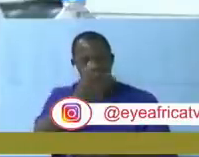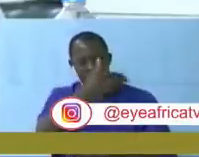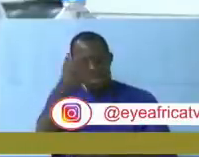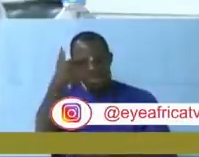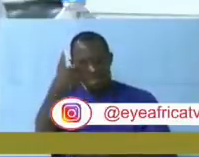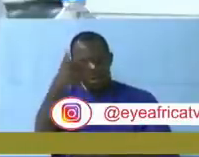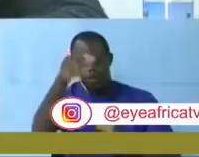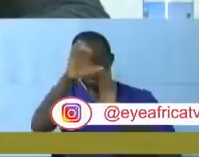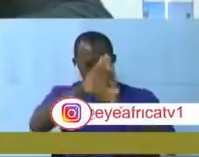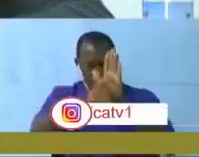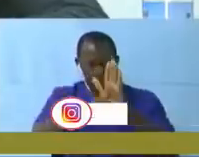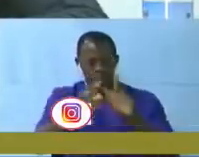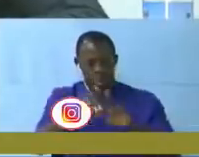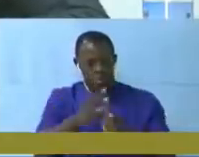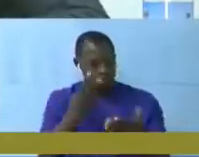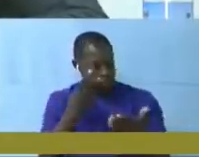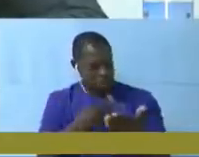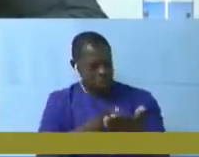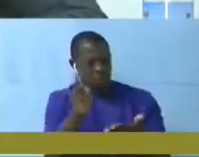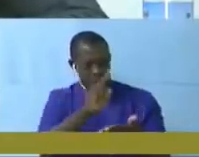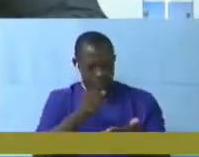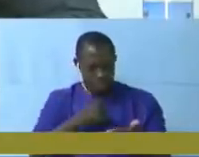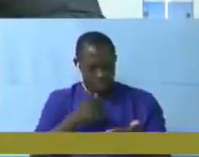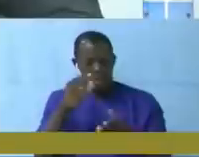it out for yes, you. Yes, please, please.